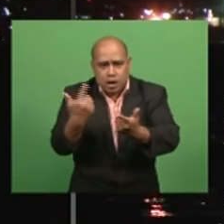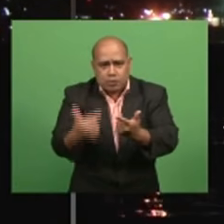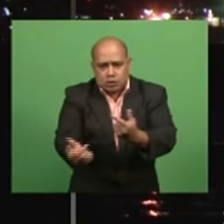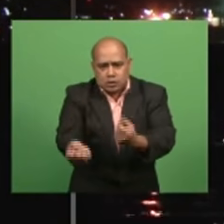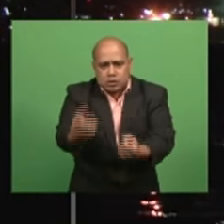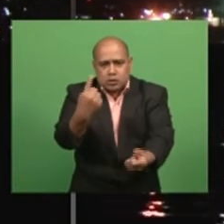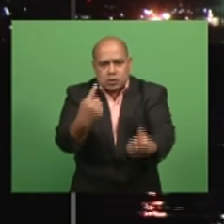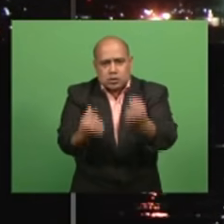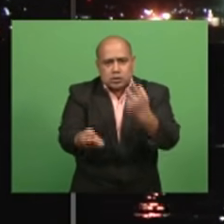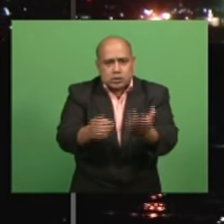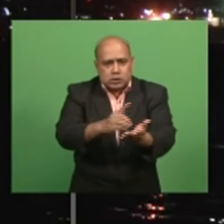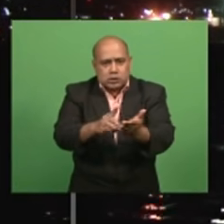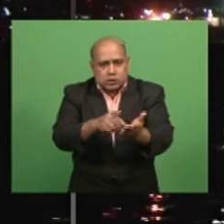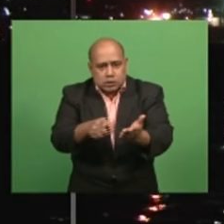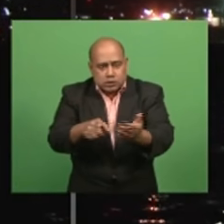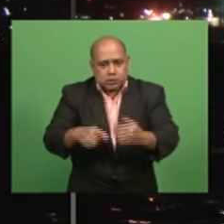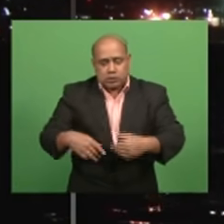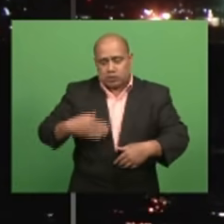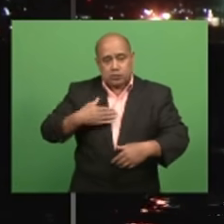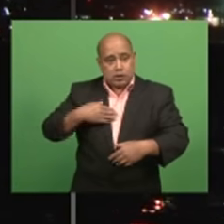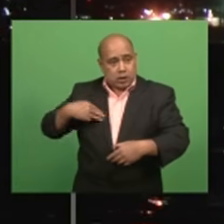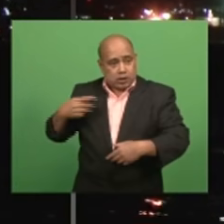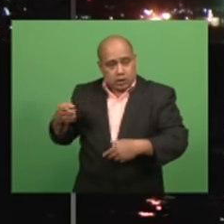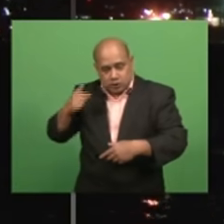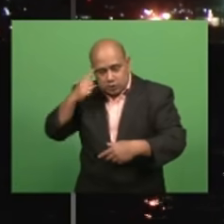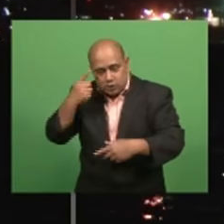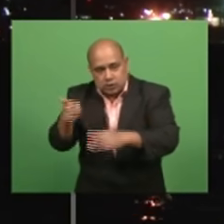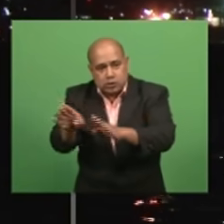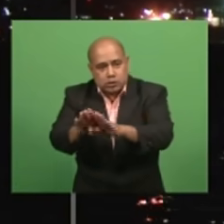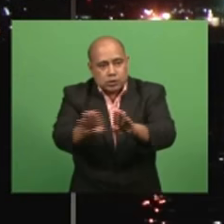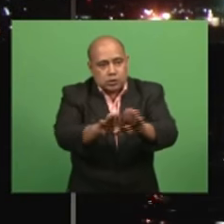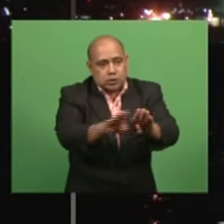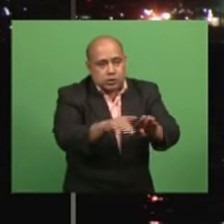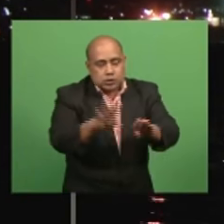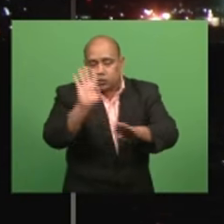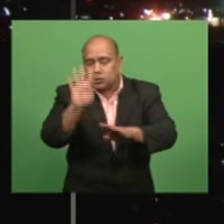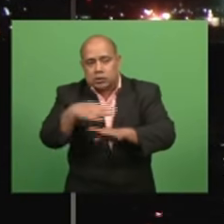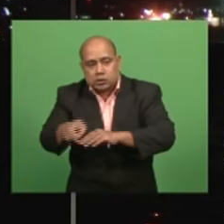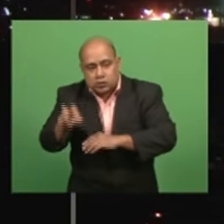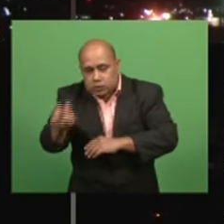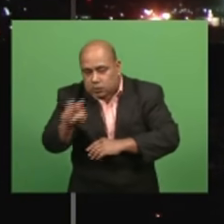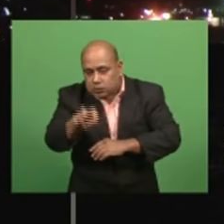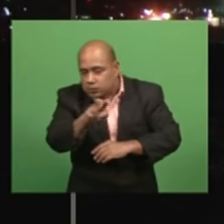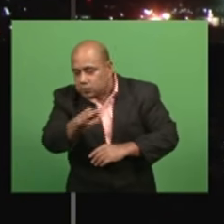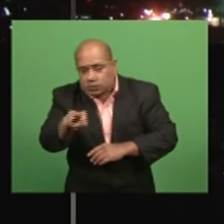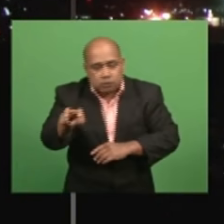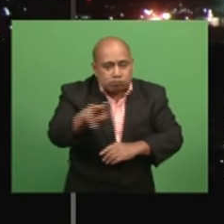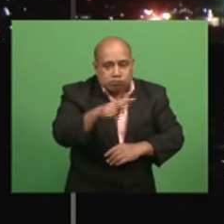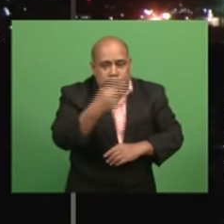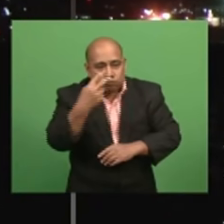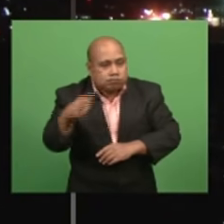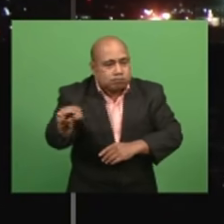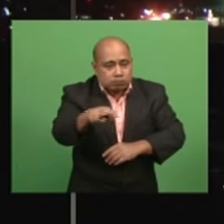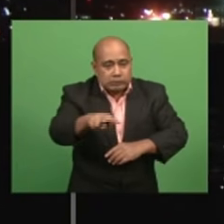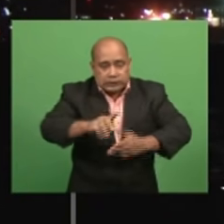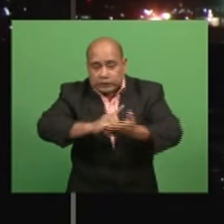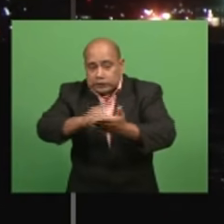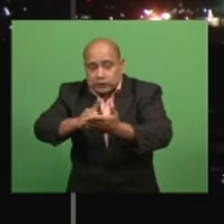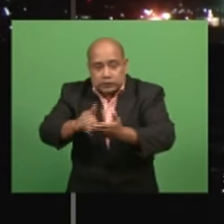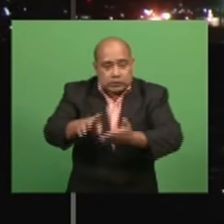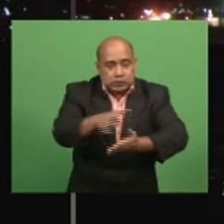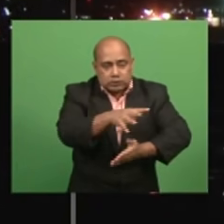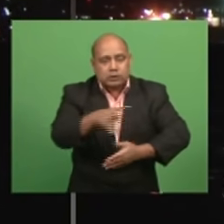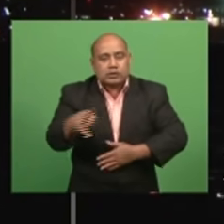a door-to-door campaign to combat leptospirosis, typhoid, dengue and diarrhea. Vinina